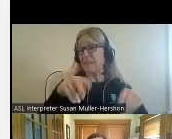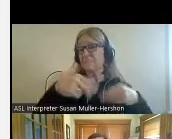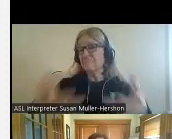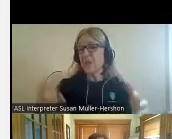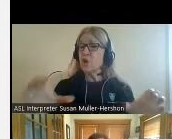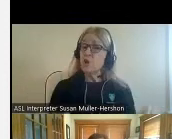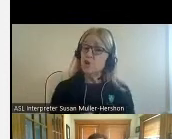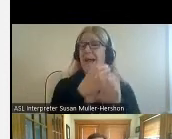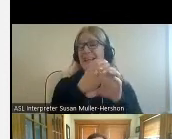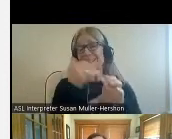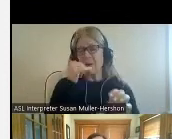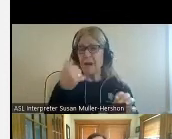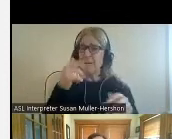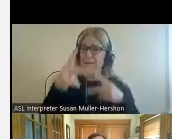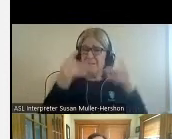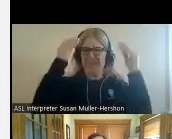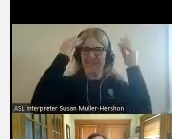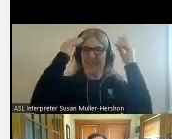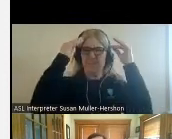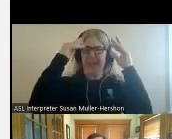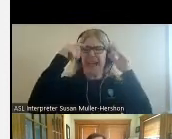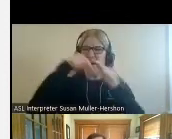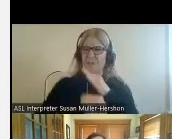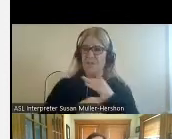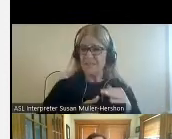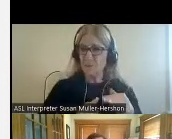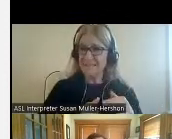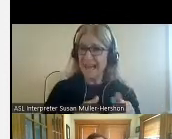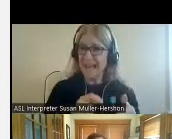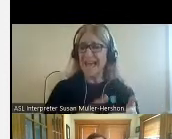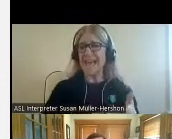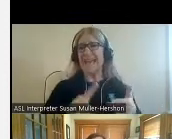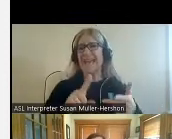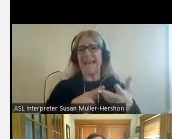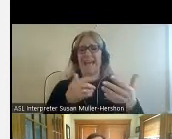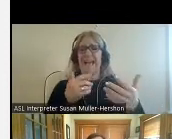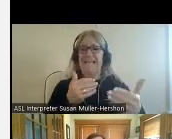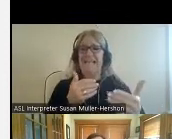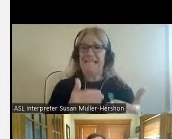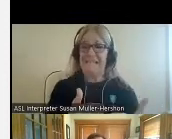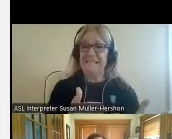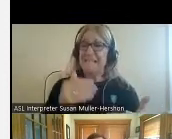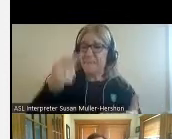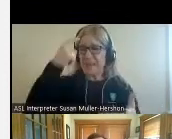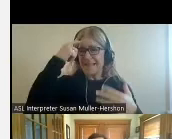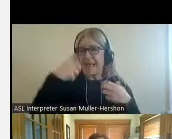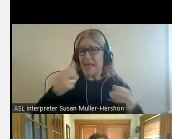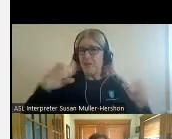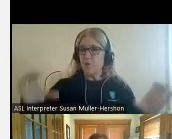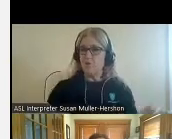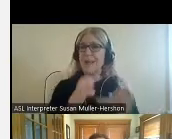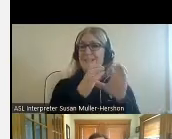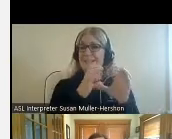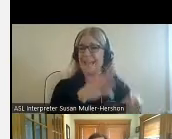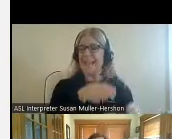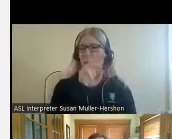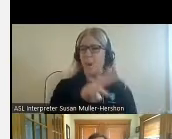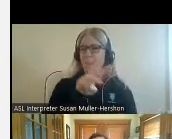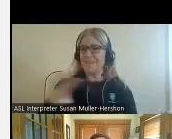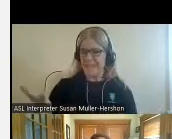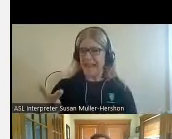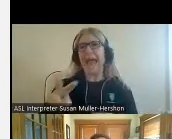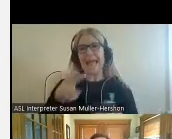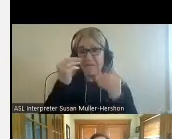maybe contemplating suicide or are in some mental health crises. Their website has information about how to access